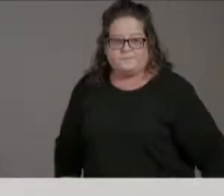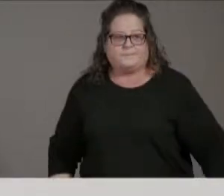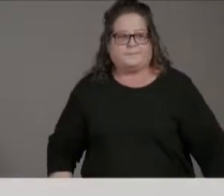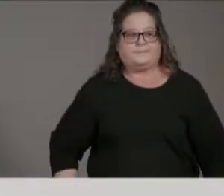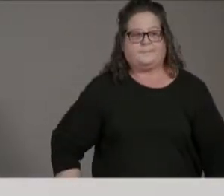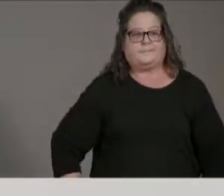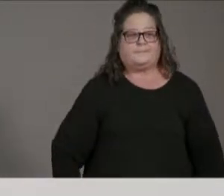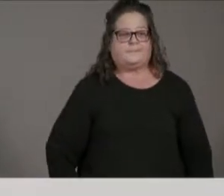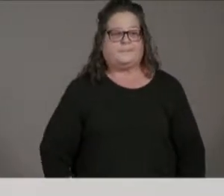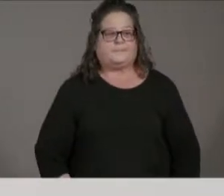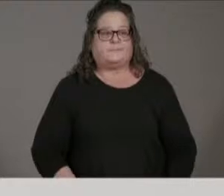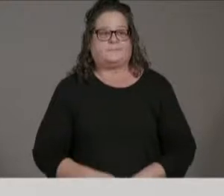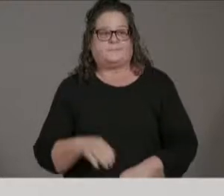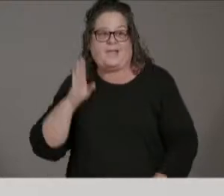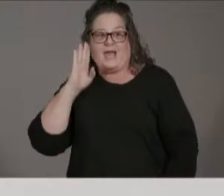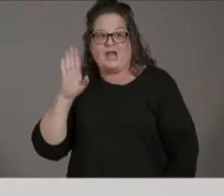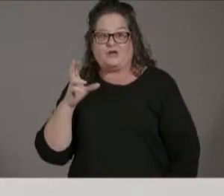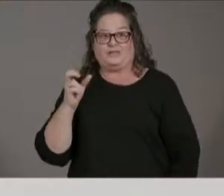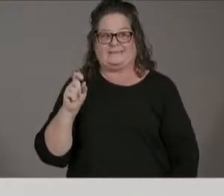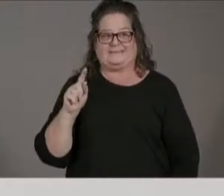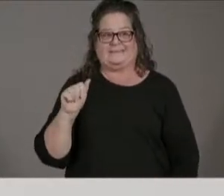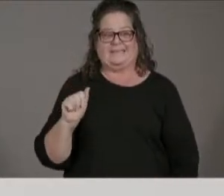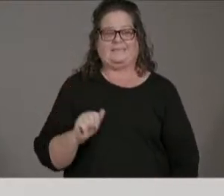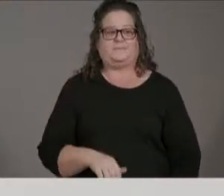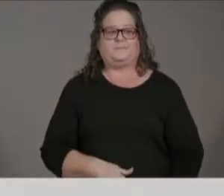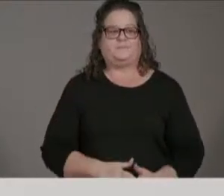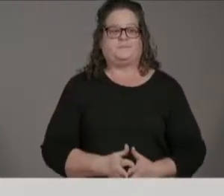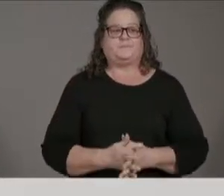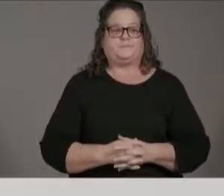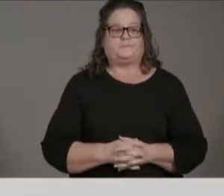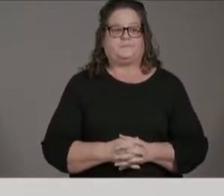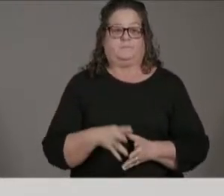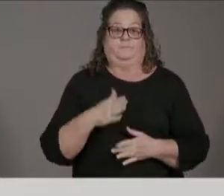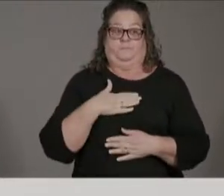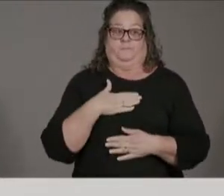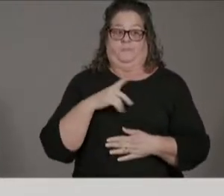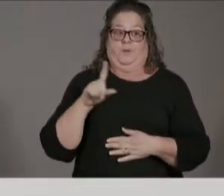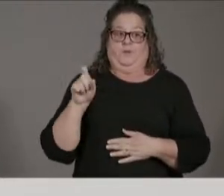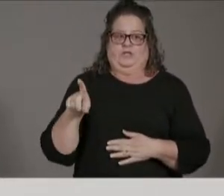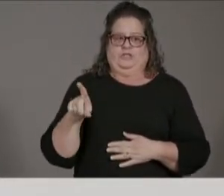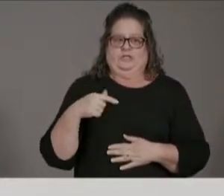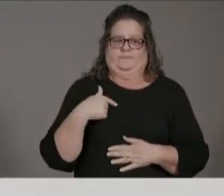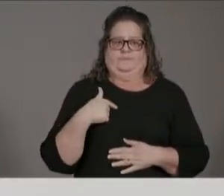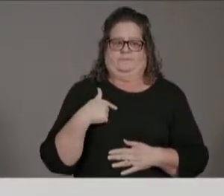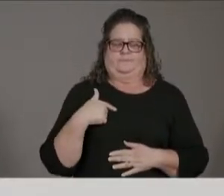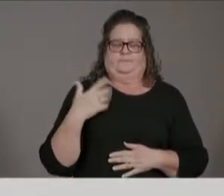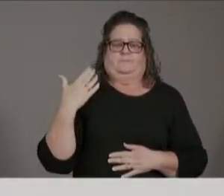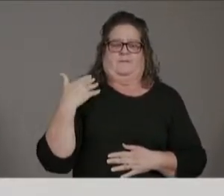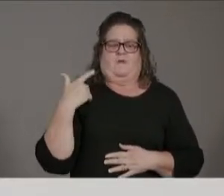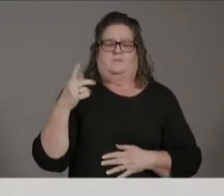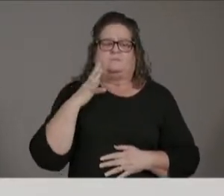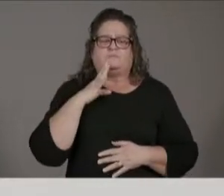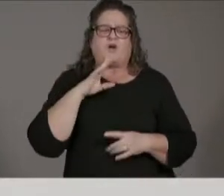Hi, thank you so much for taking our question. So my question is, we were talking about those vulnerable